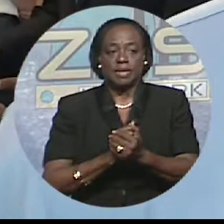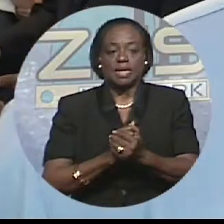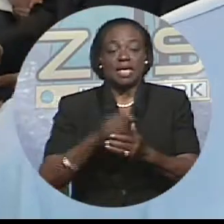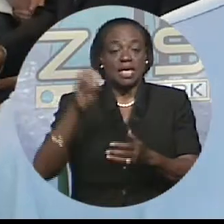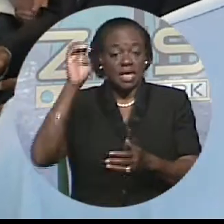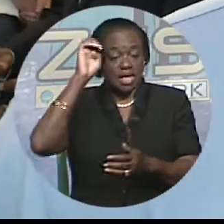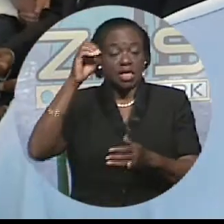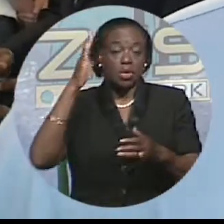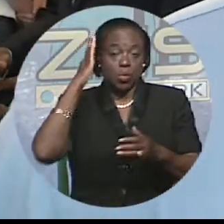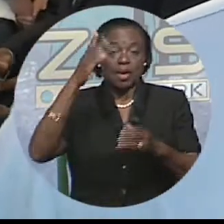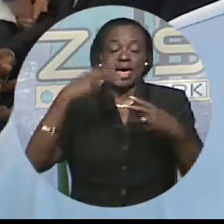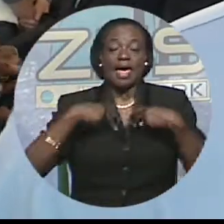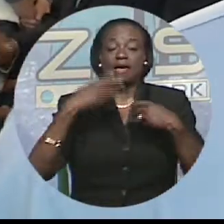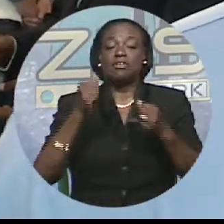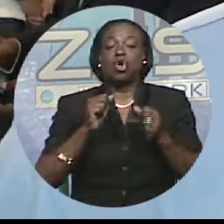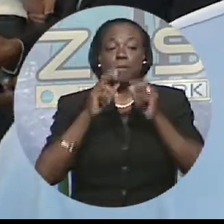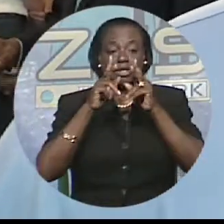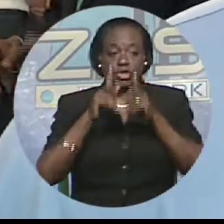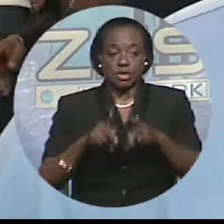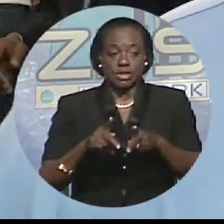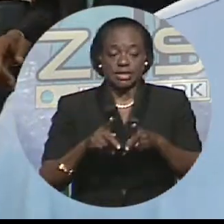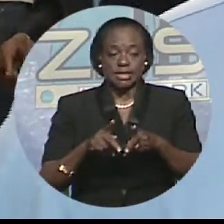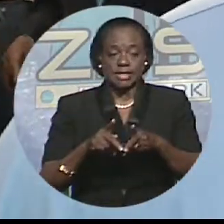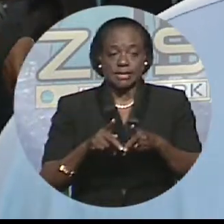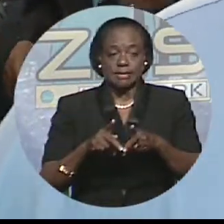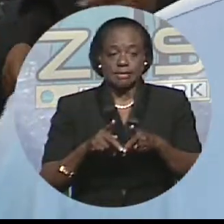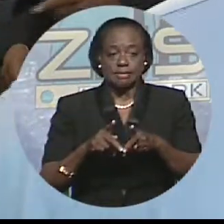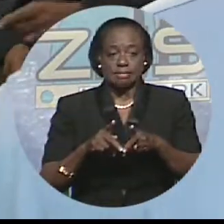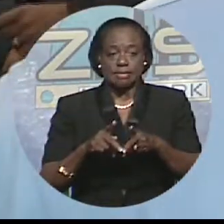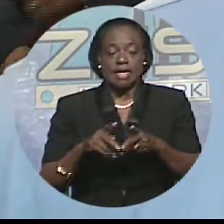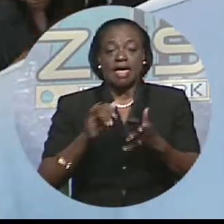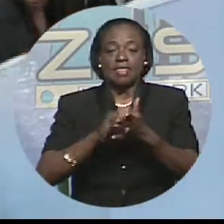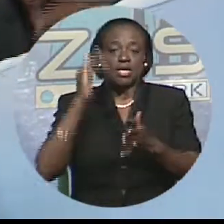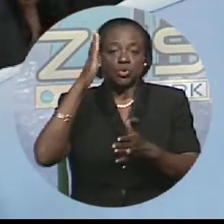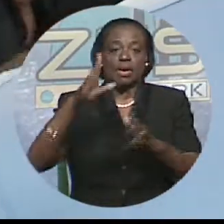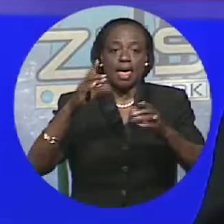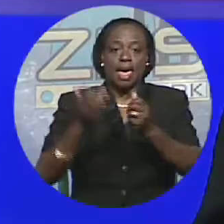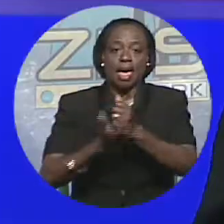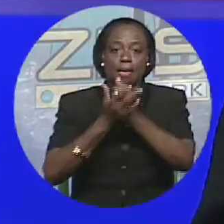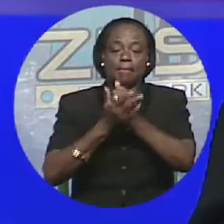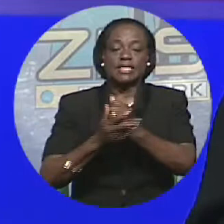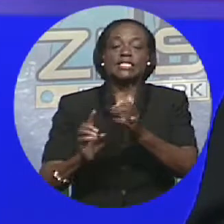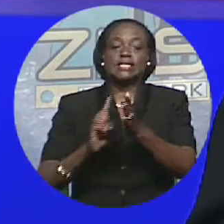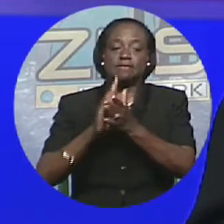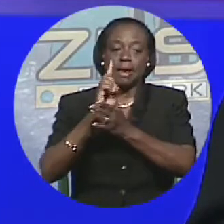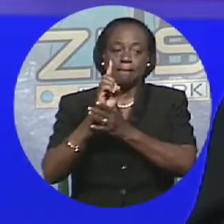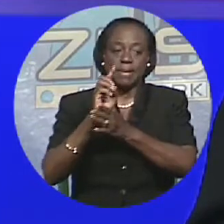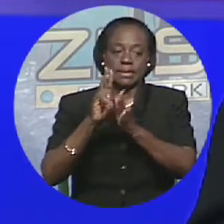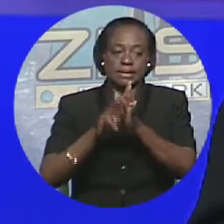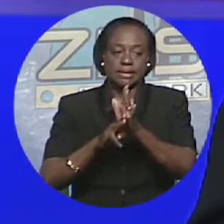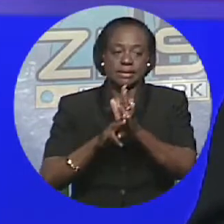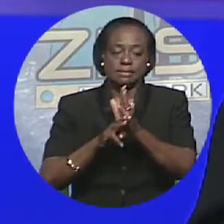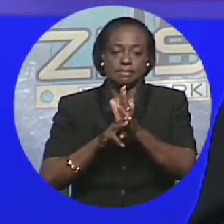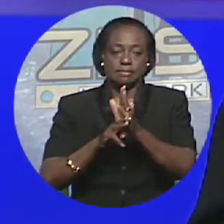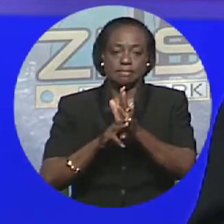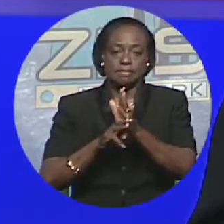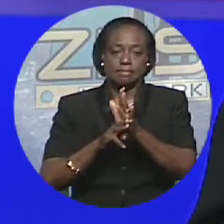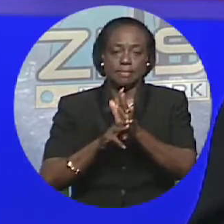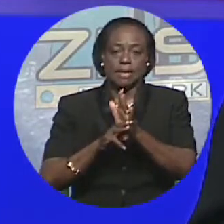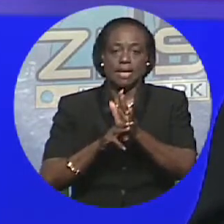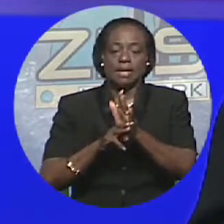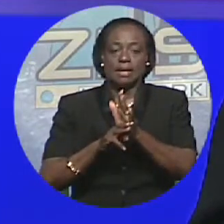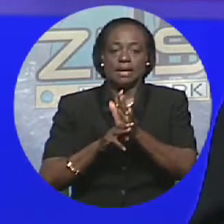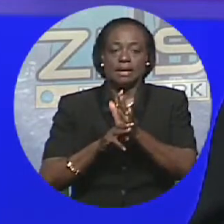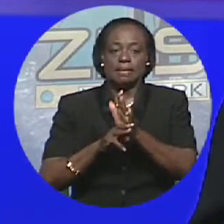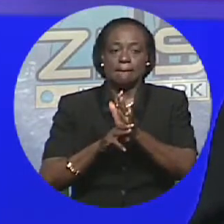an opportunity to get 200-300 at-bats, and that's going to help his development. Play in the New Providence Softball Association